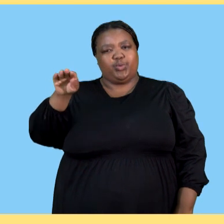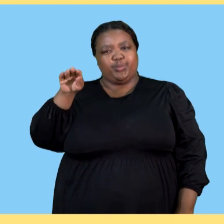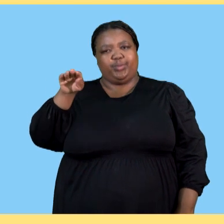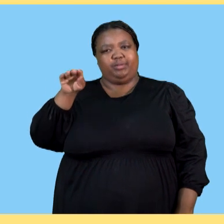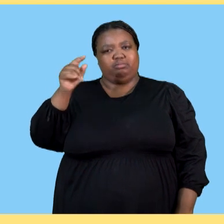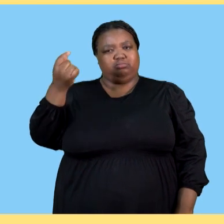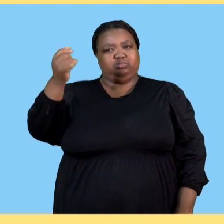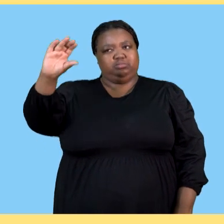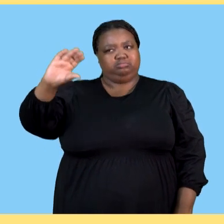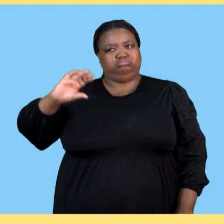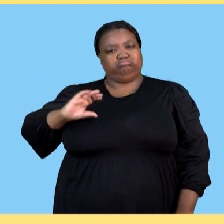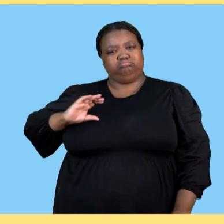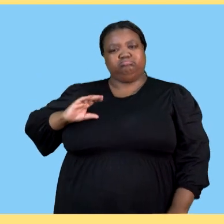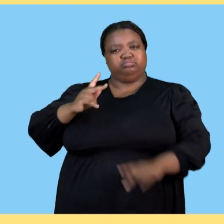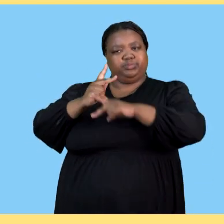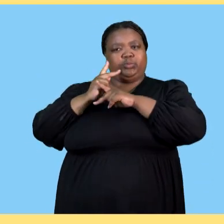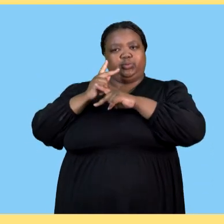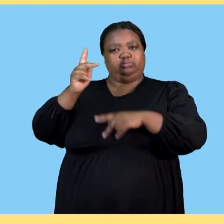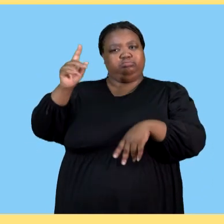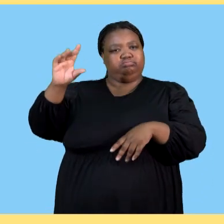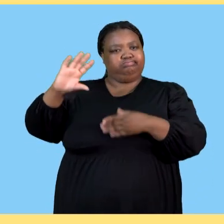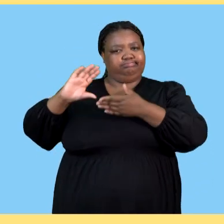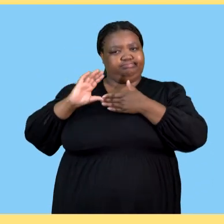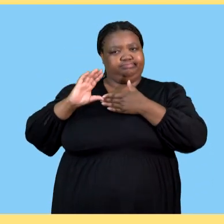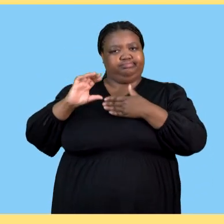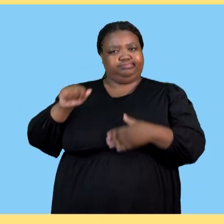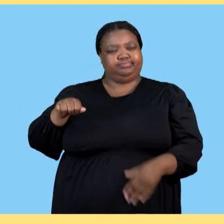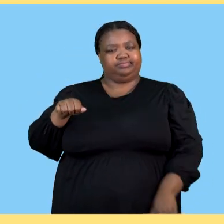which is from Store Bank,